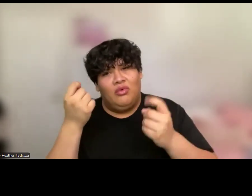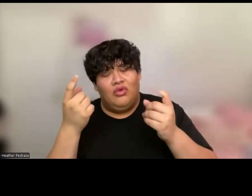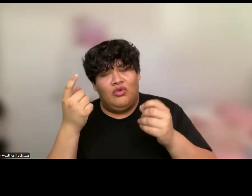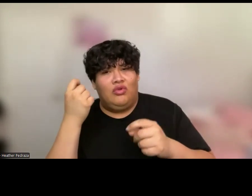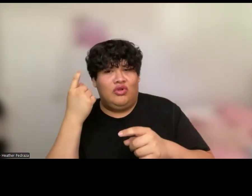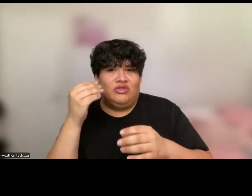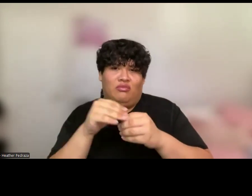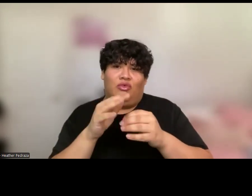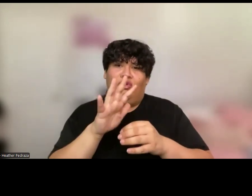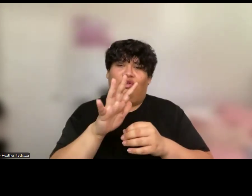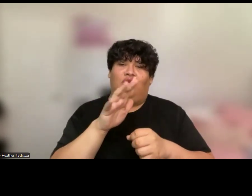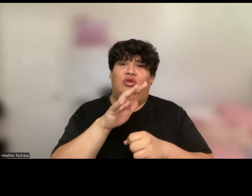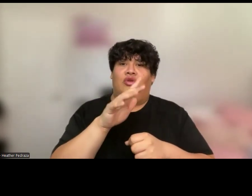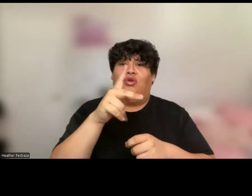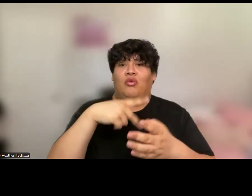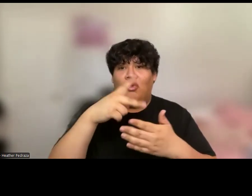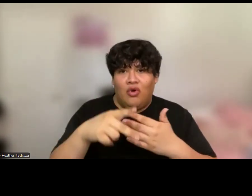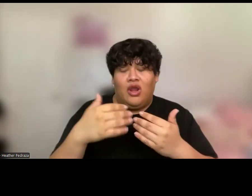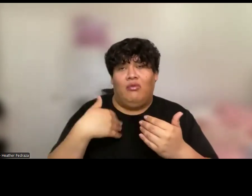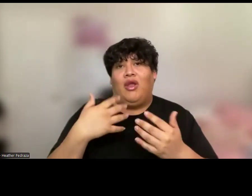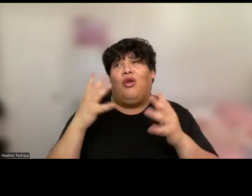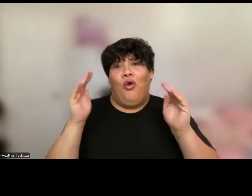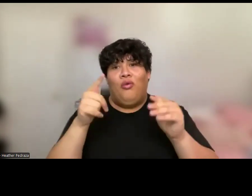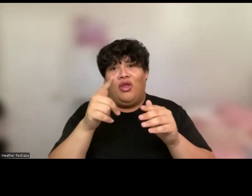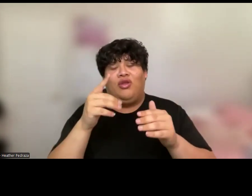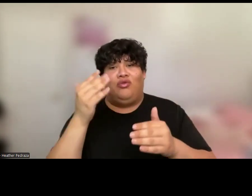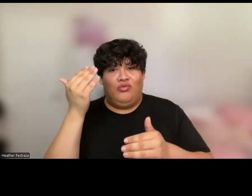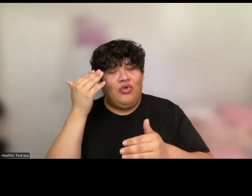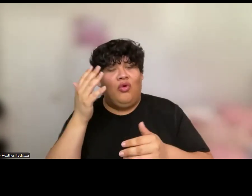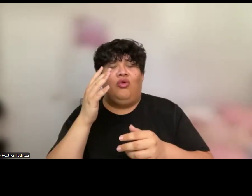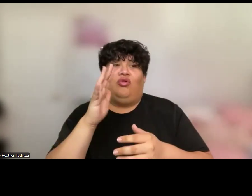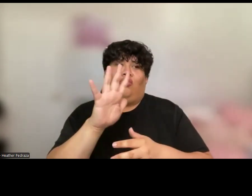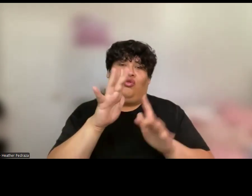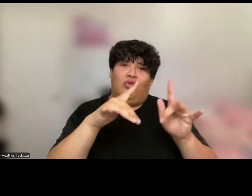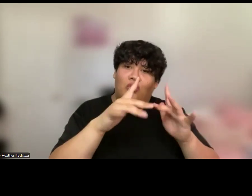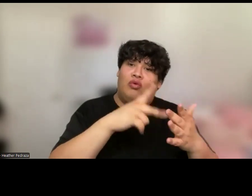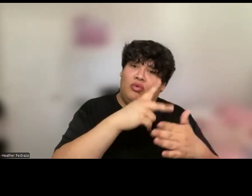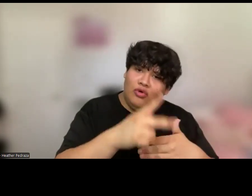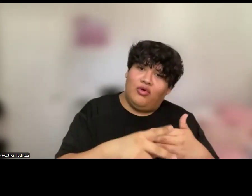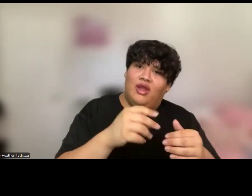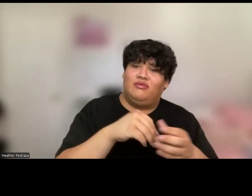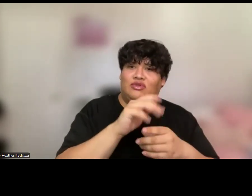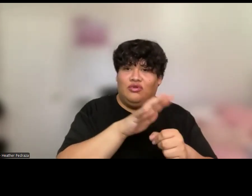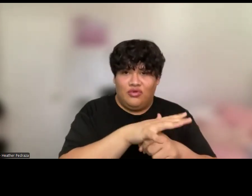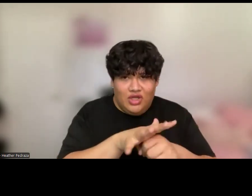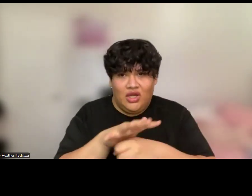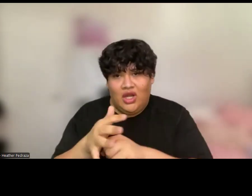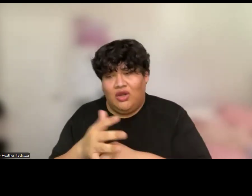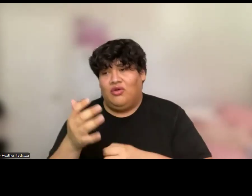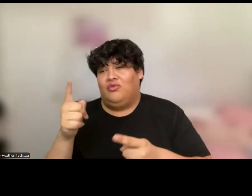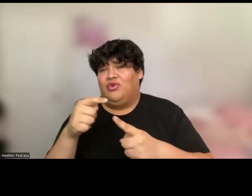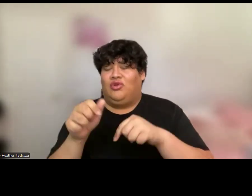long-term care ombudsman program. And I hope that you are well acquainted with your local program. And this may be from working together